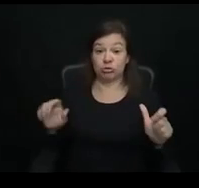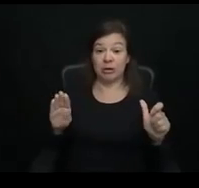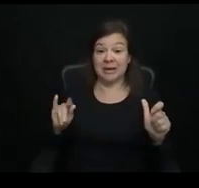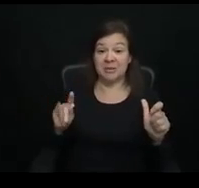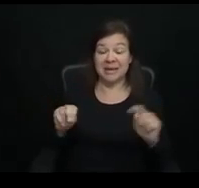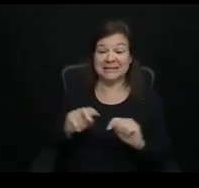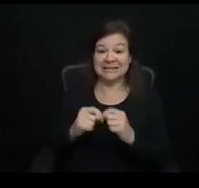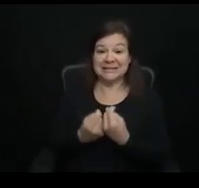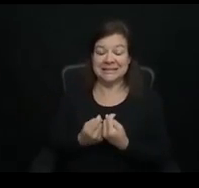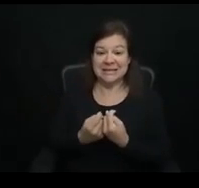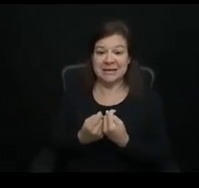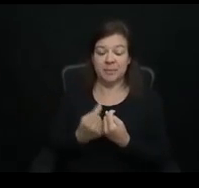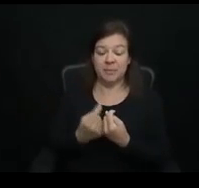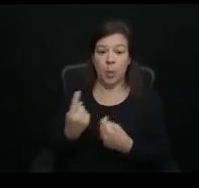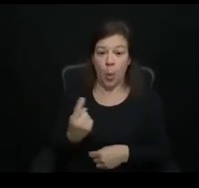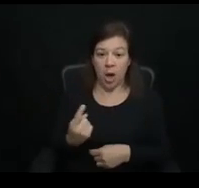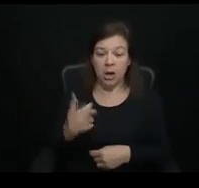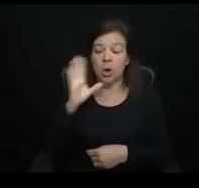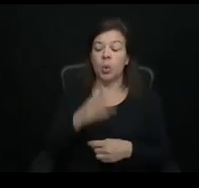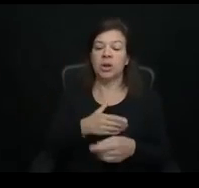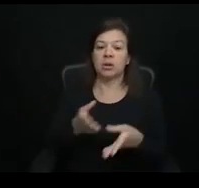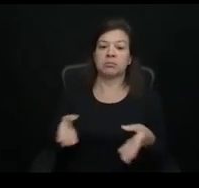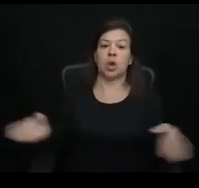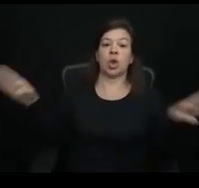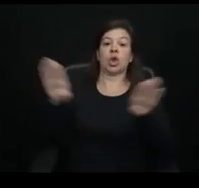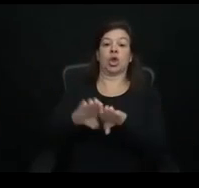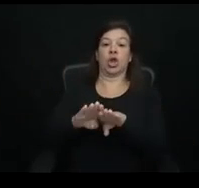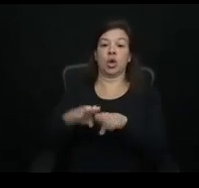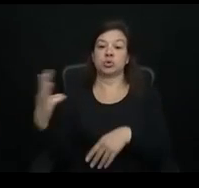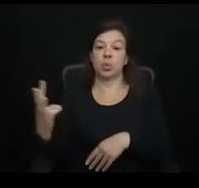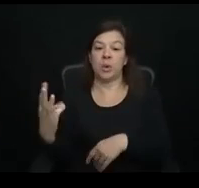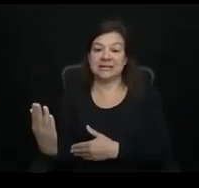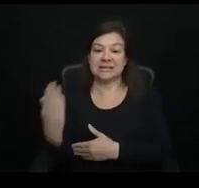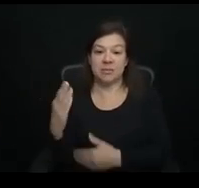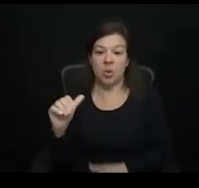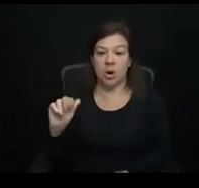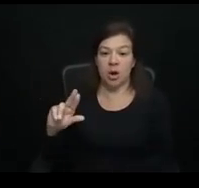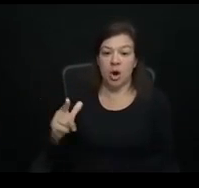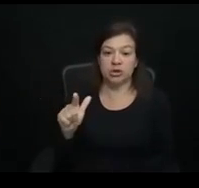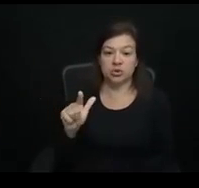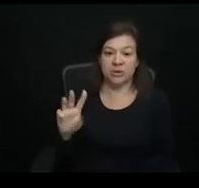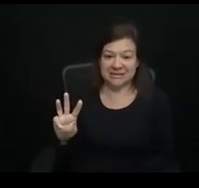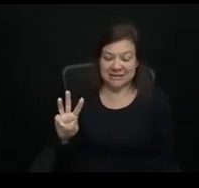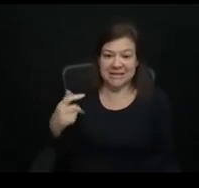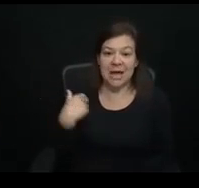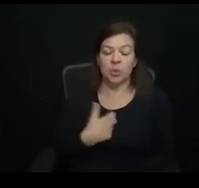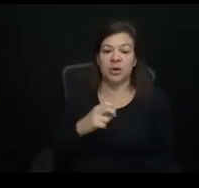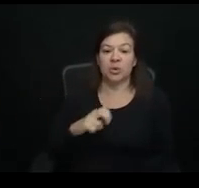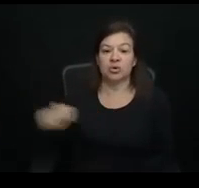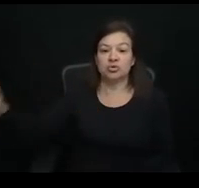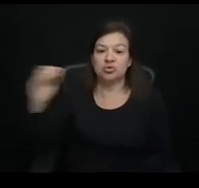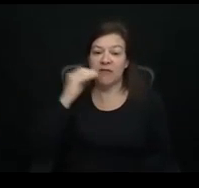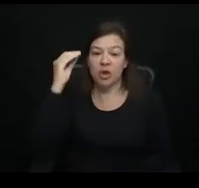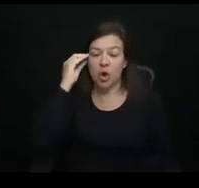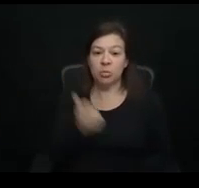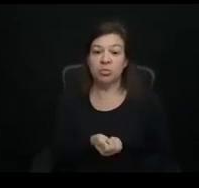closeout Wednesday morning, the 26th, and at that point, we will travel home for a couple days off